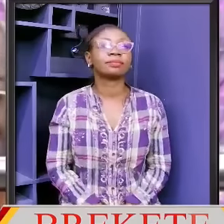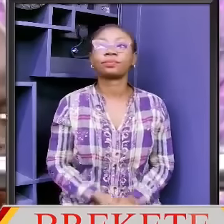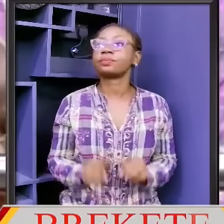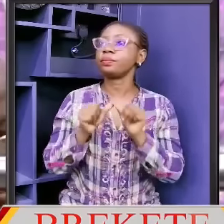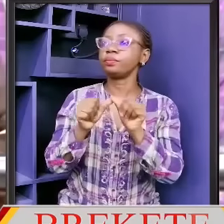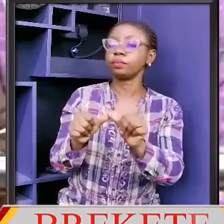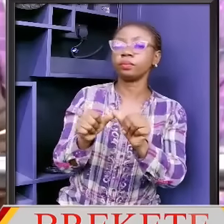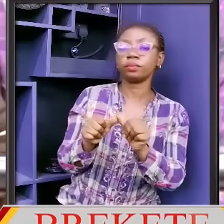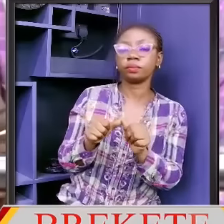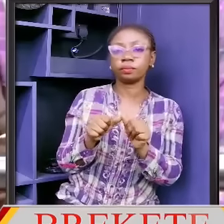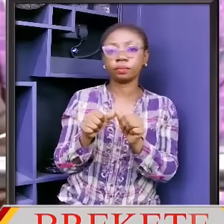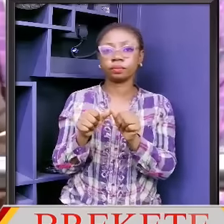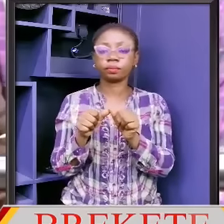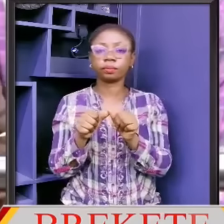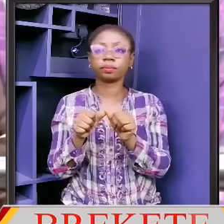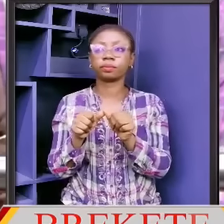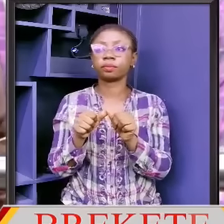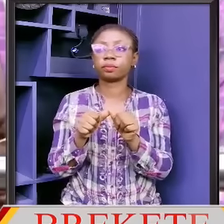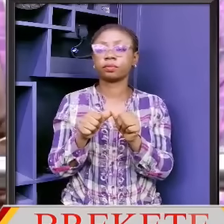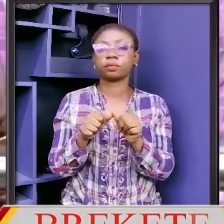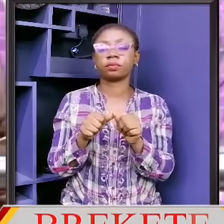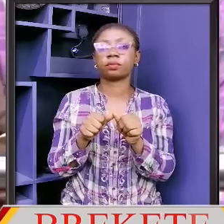Continue, ma'am. All right, sir.